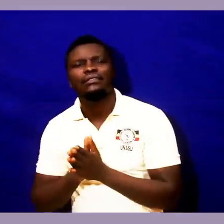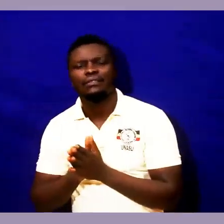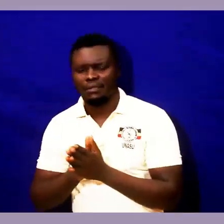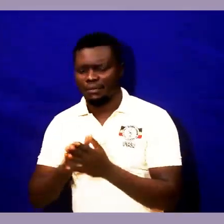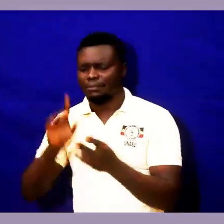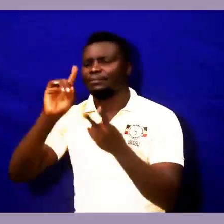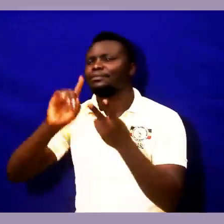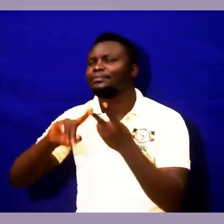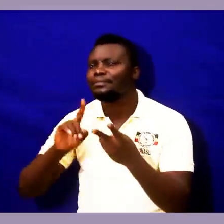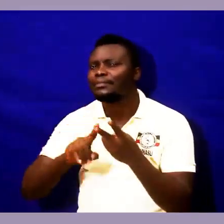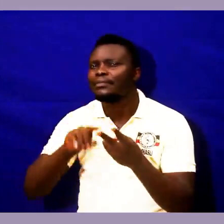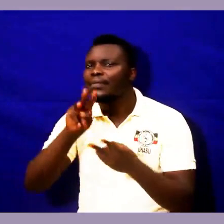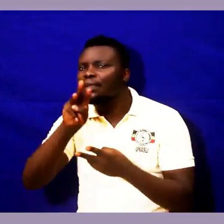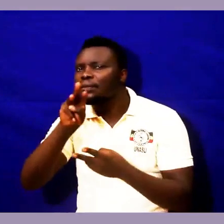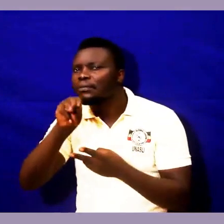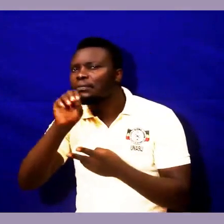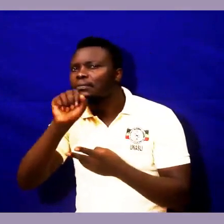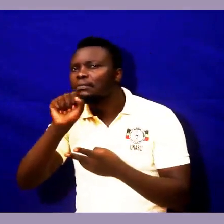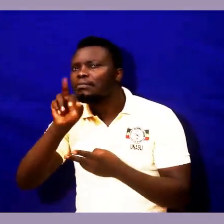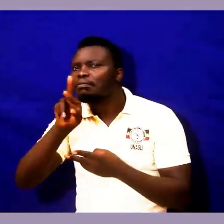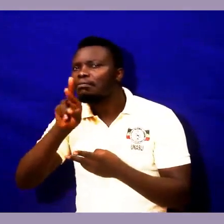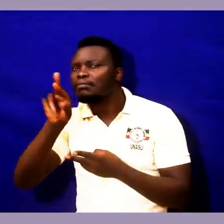What has Mary done?